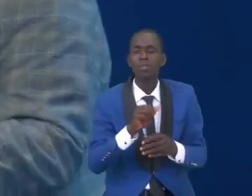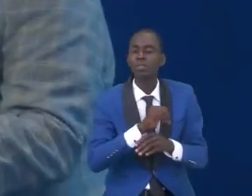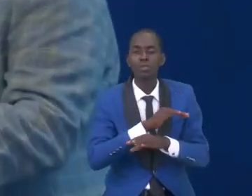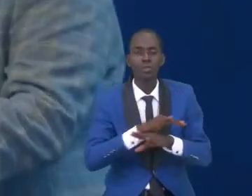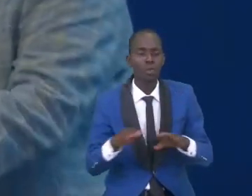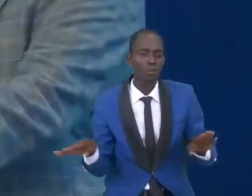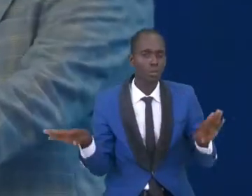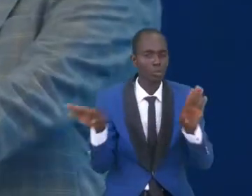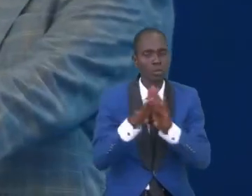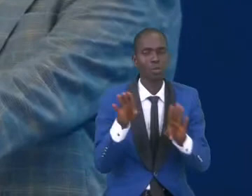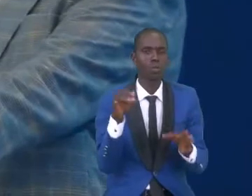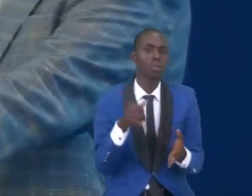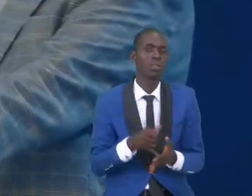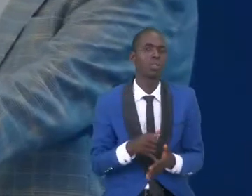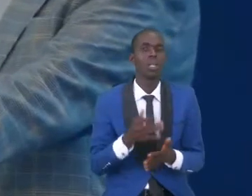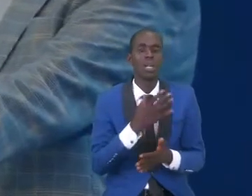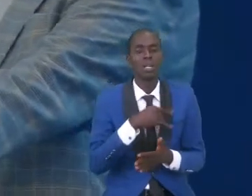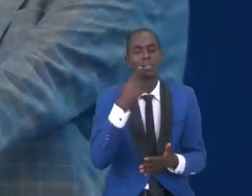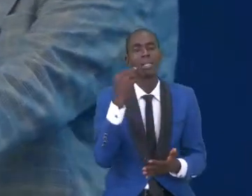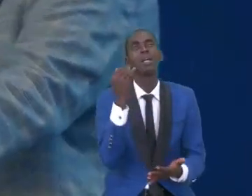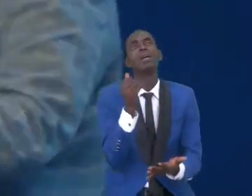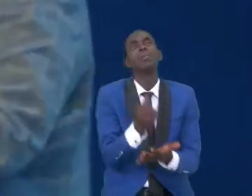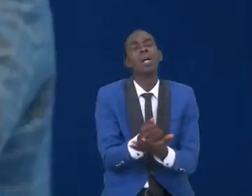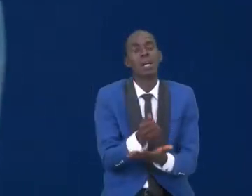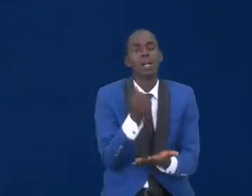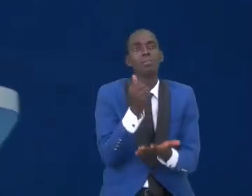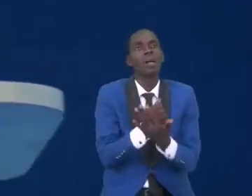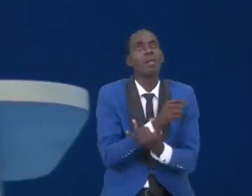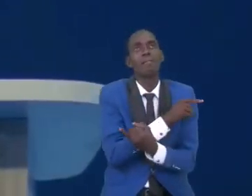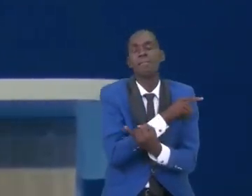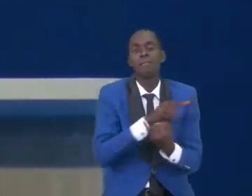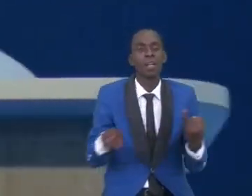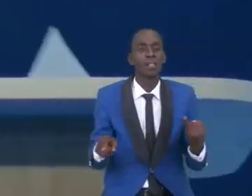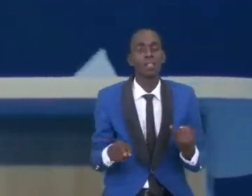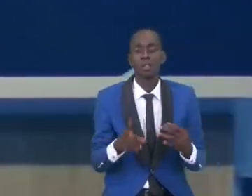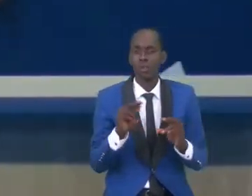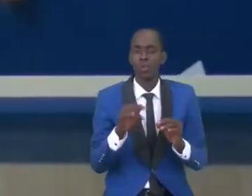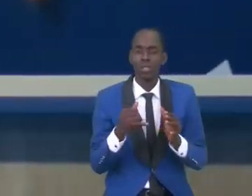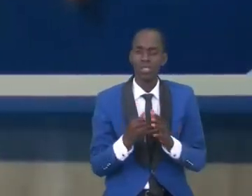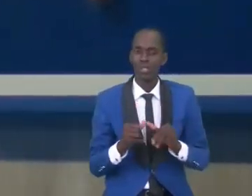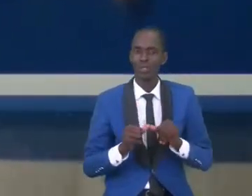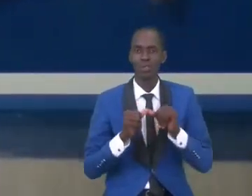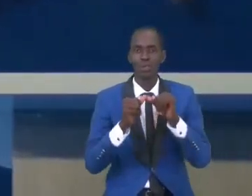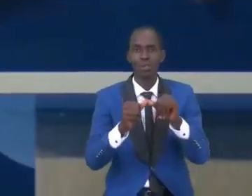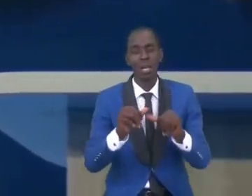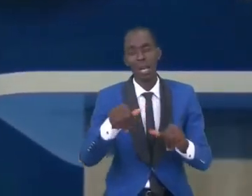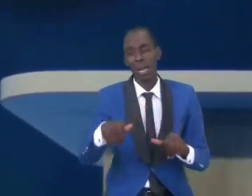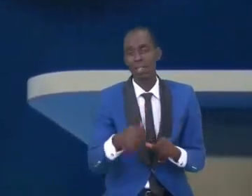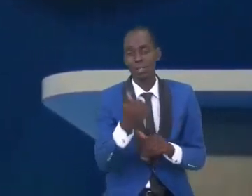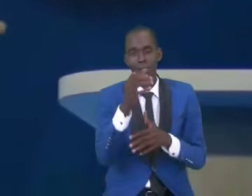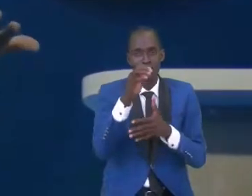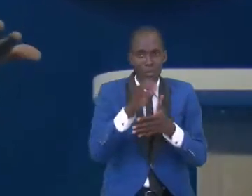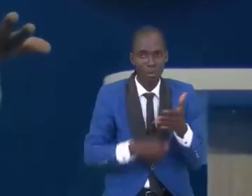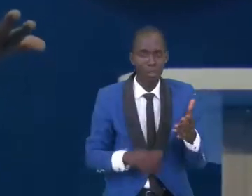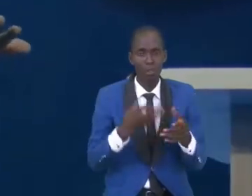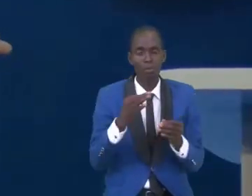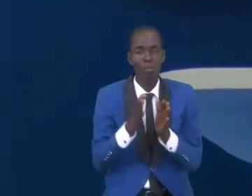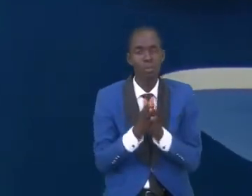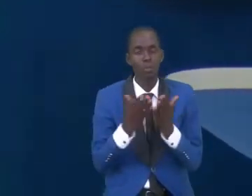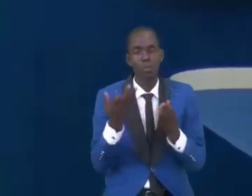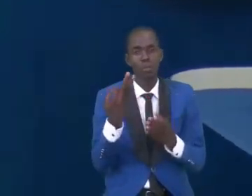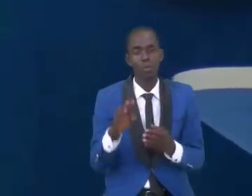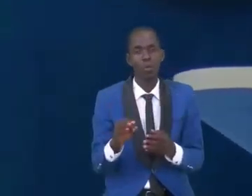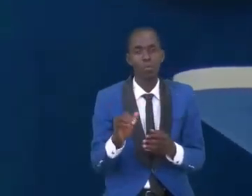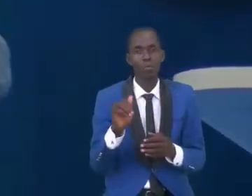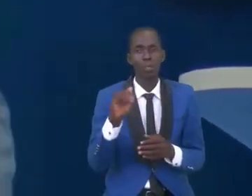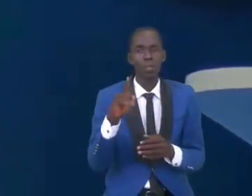up and say, amen, final. It continues. Another chapter of the Acts of the Apostles